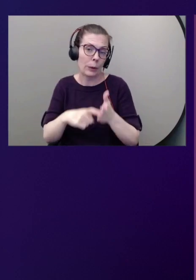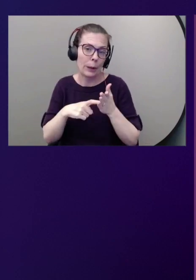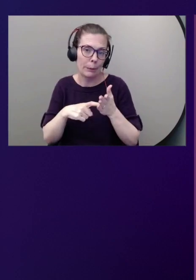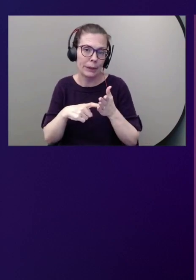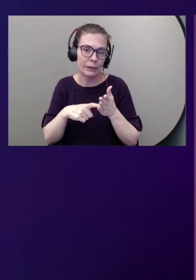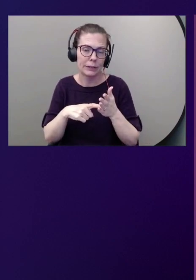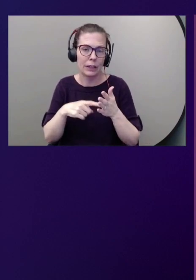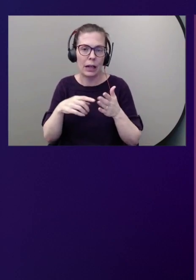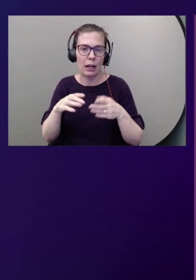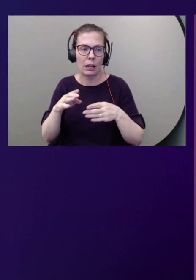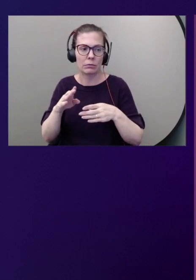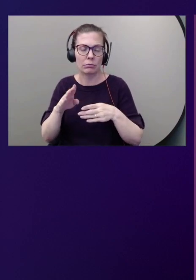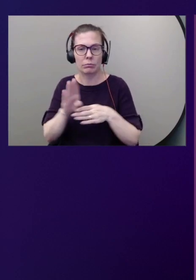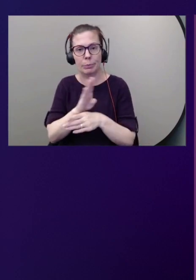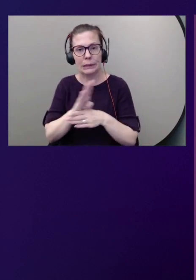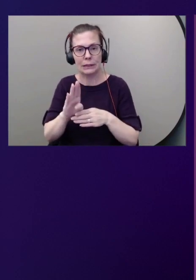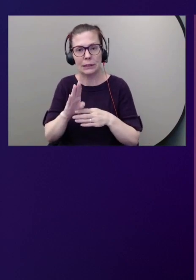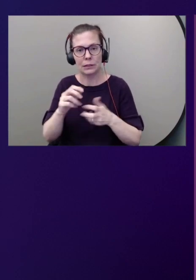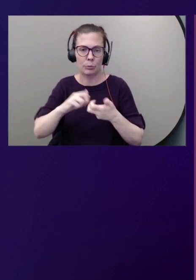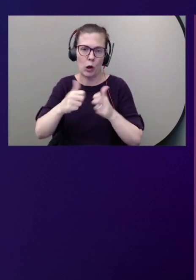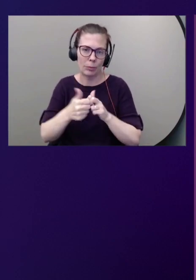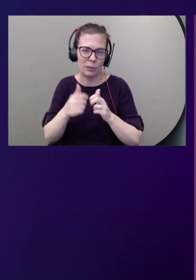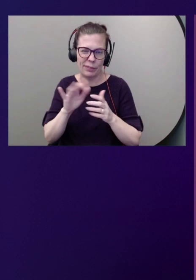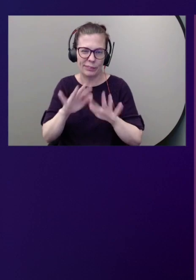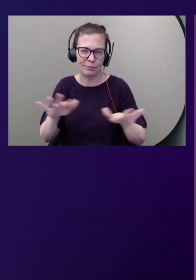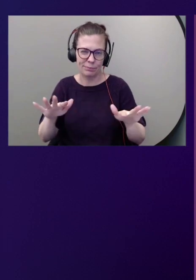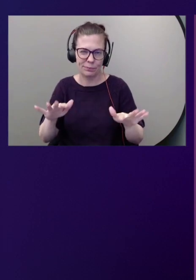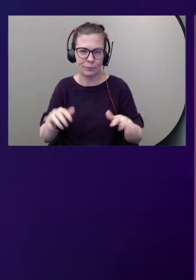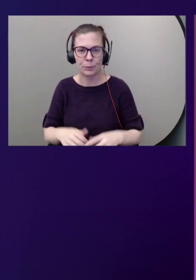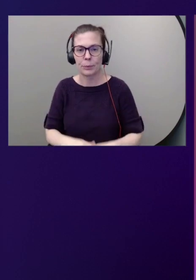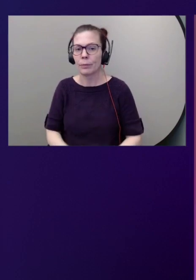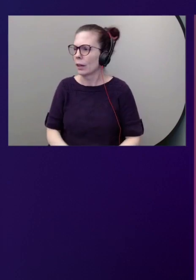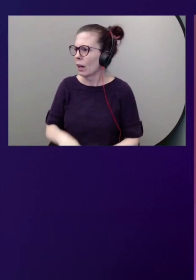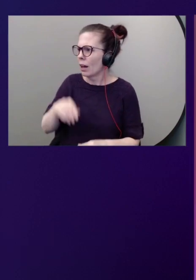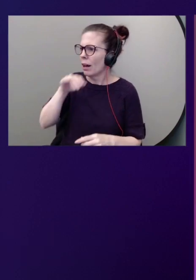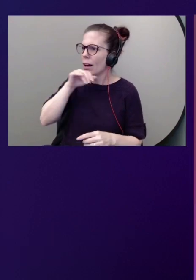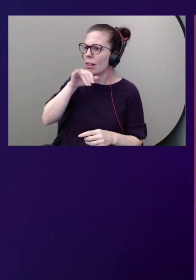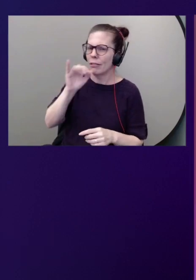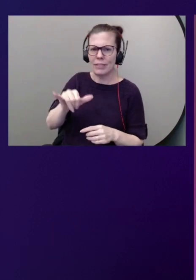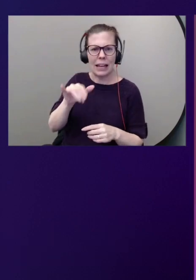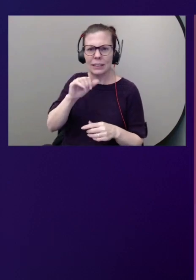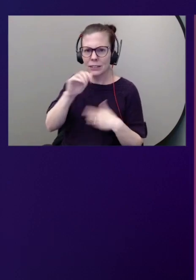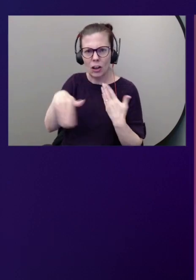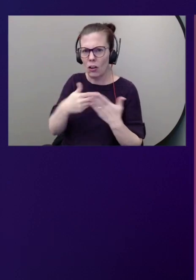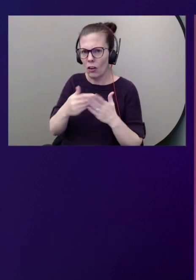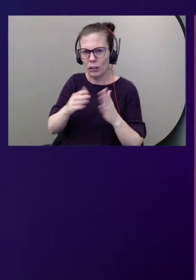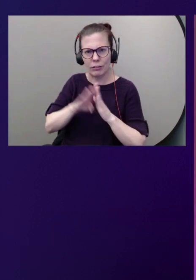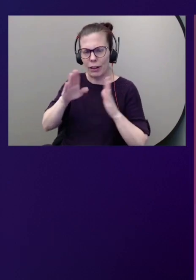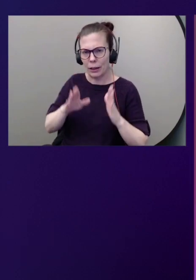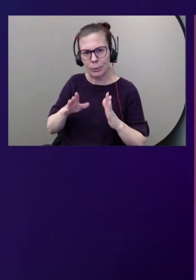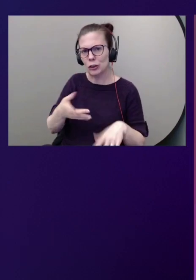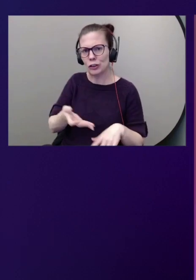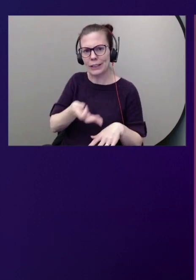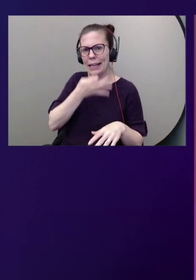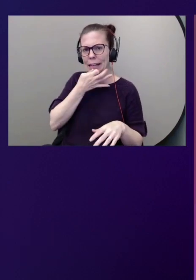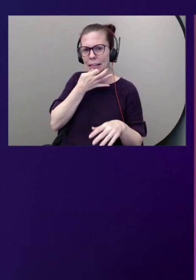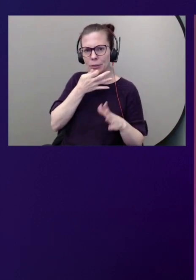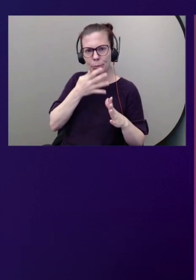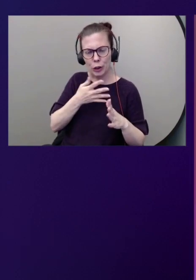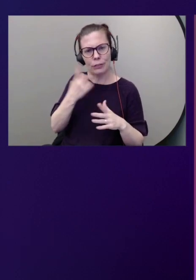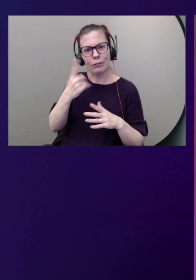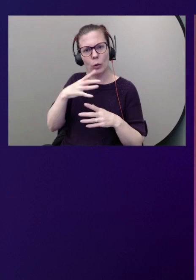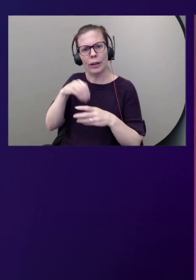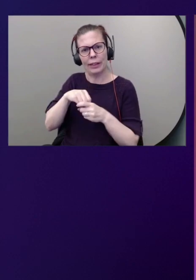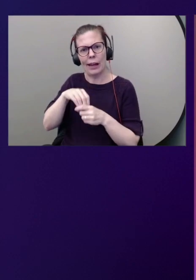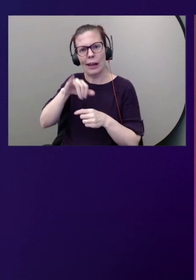business problems and things like that. I love it. Yeah, because not every developer is going to be an expert in infrastructure, and